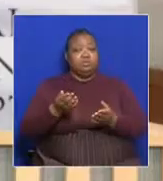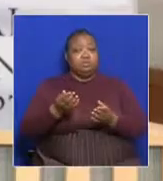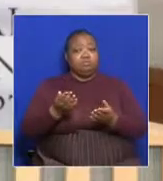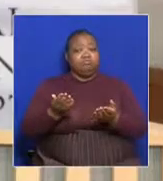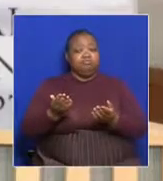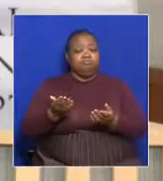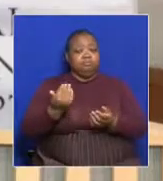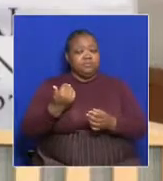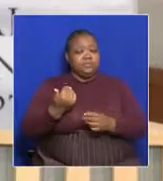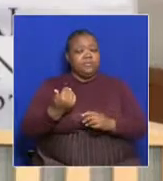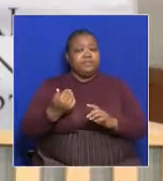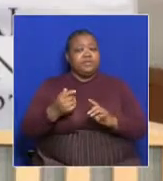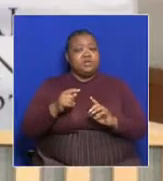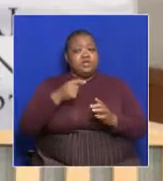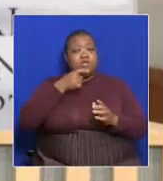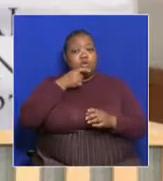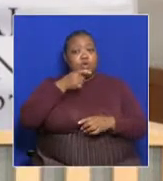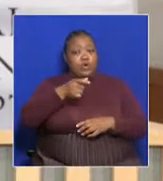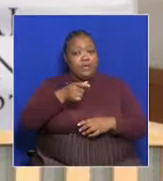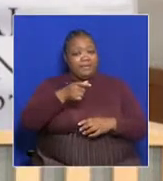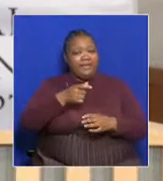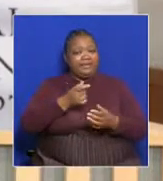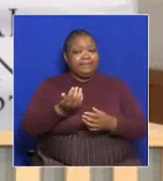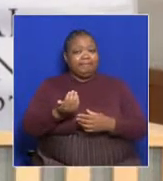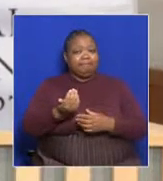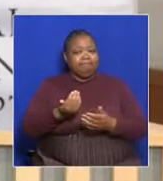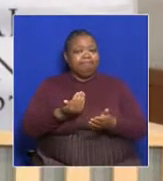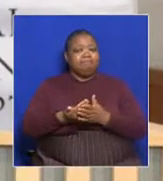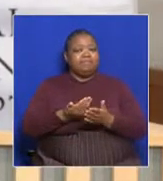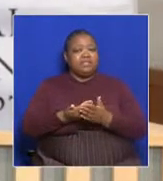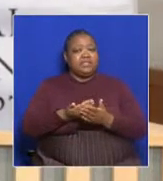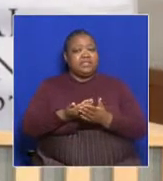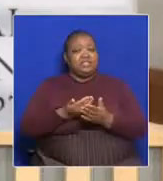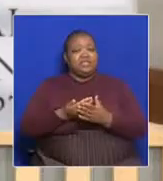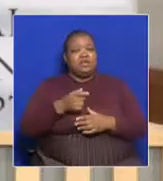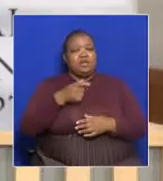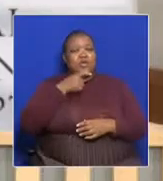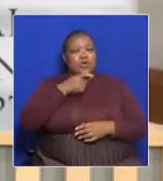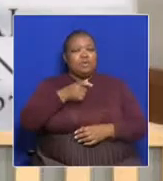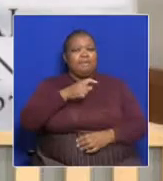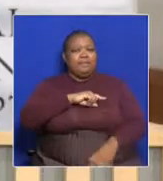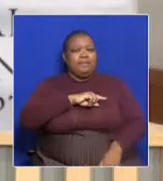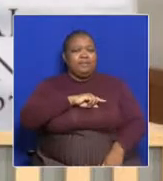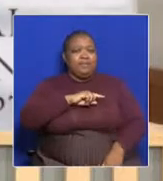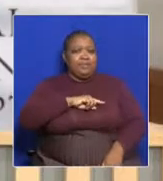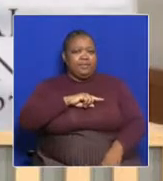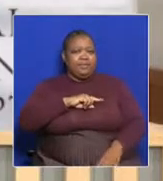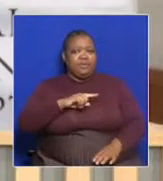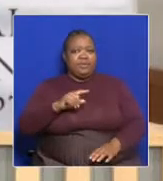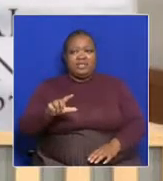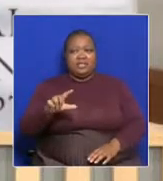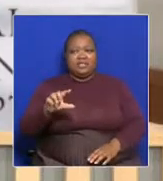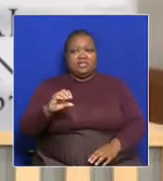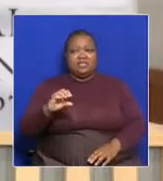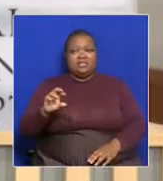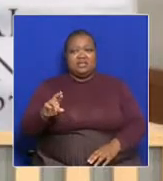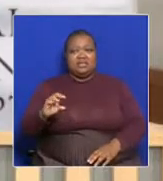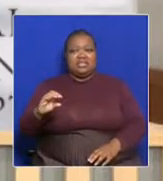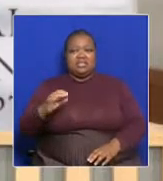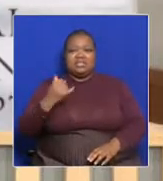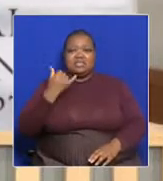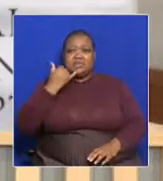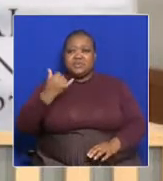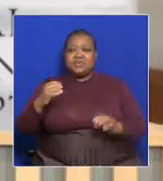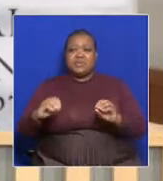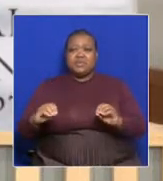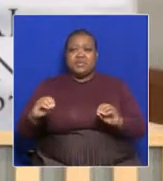make a comment as to why you did not call LCRC, as to why there are no formal records, as